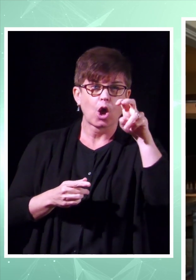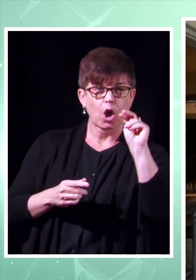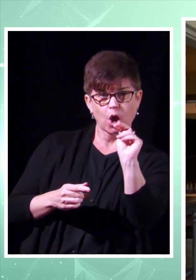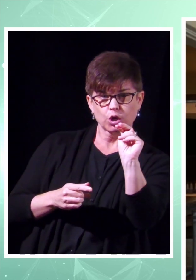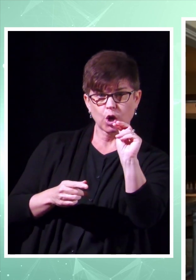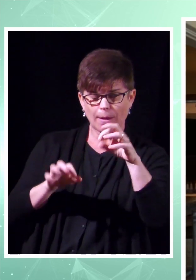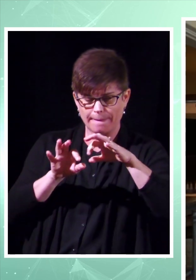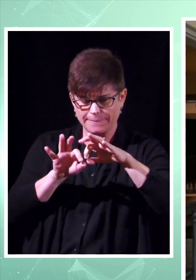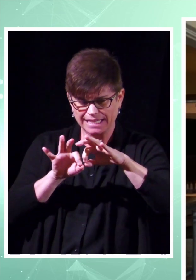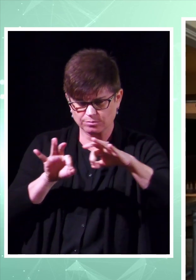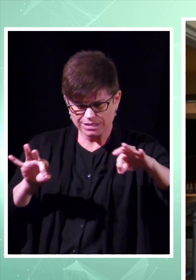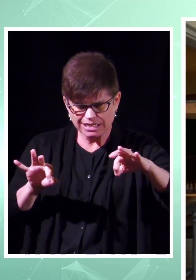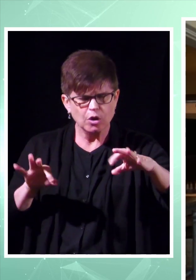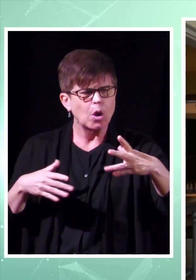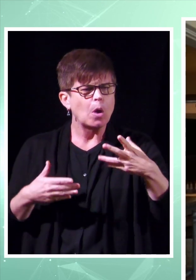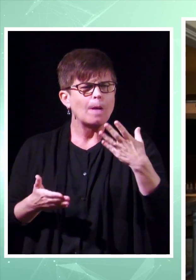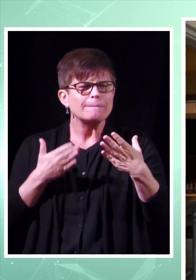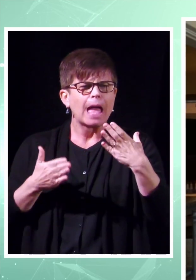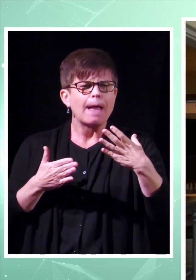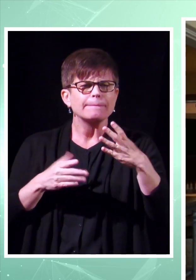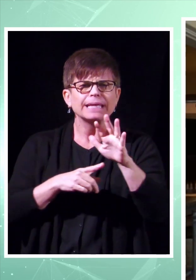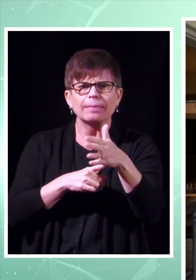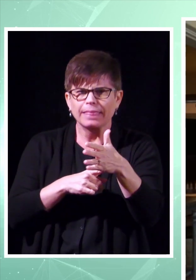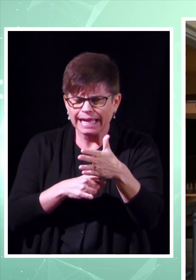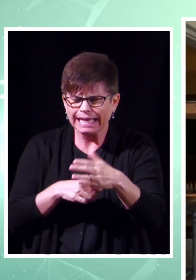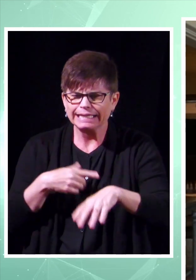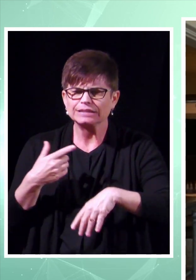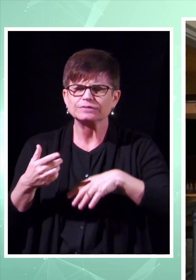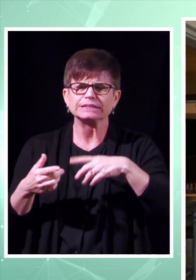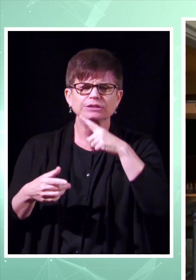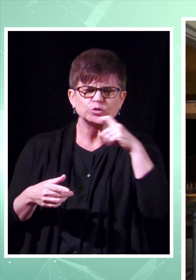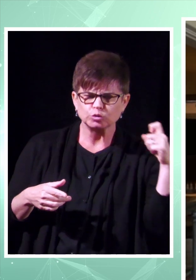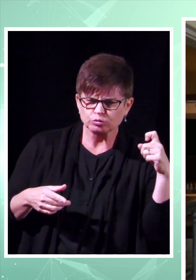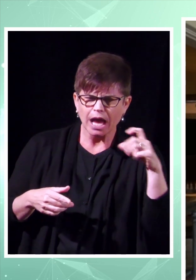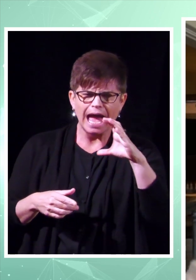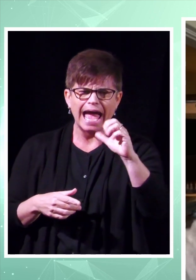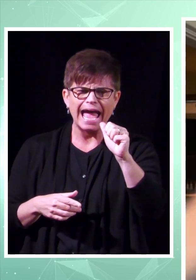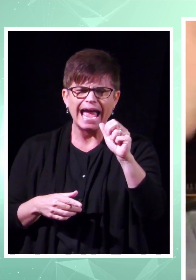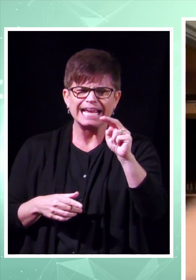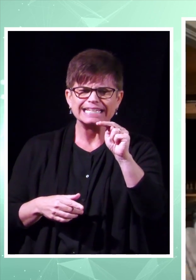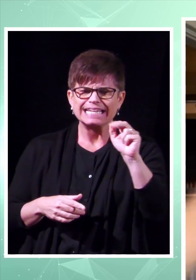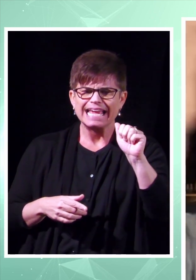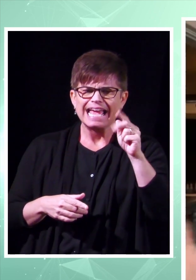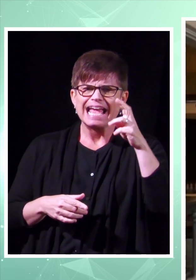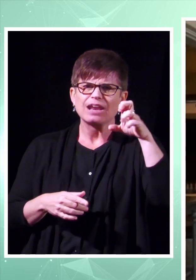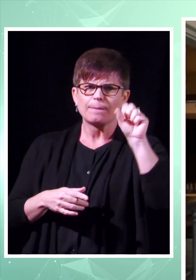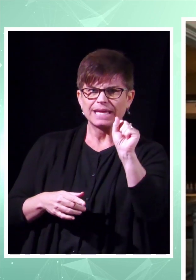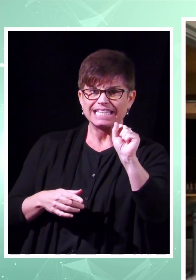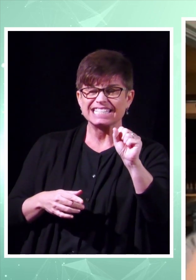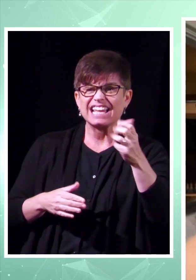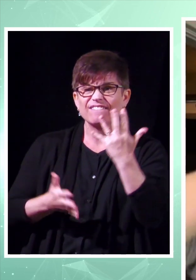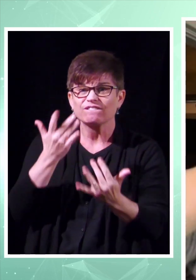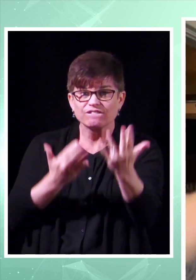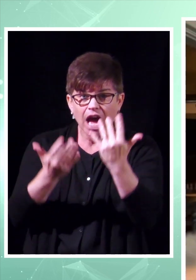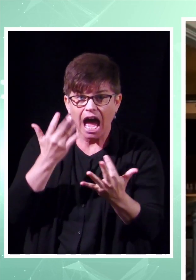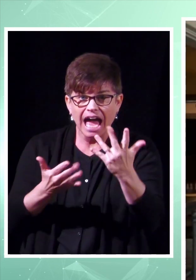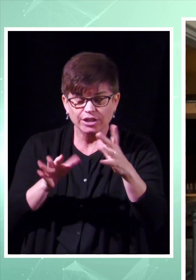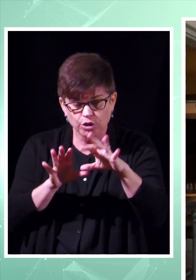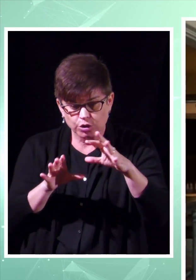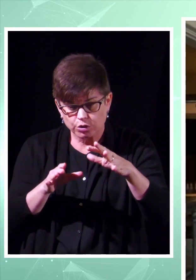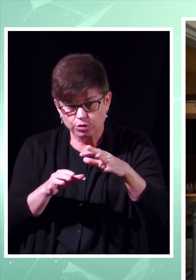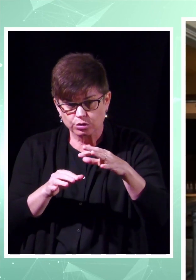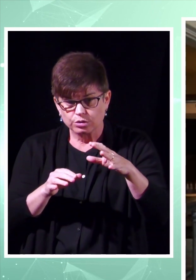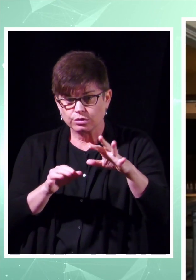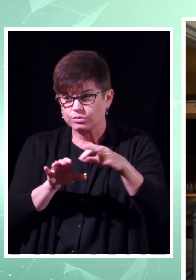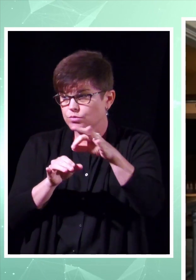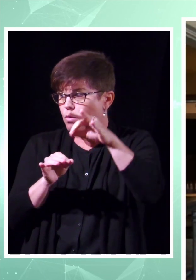out tobacco leaves or dried out cannabis leaves, and you light it on fire and smoke comes billowing off, and then you suck in